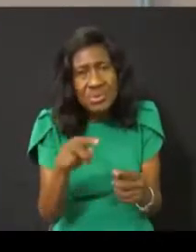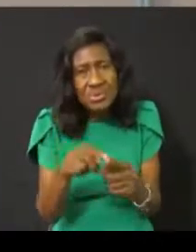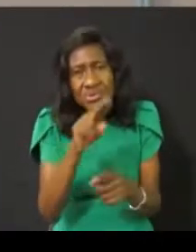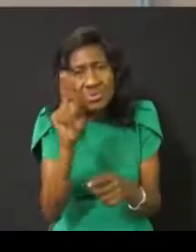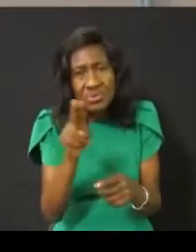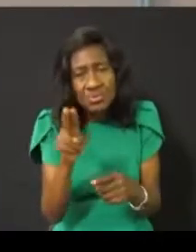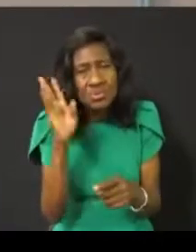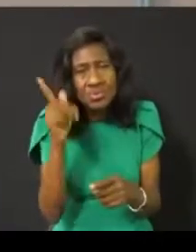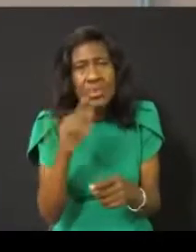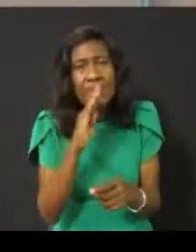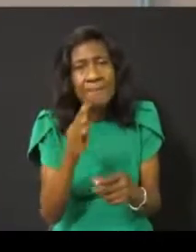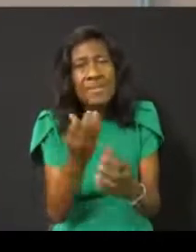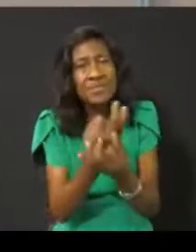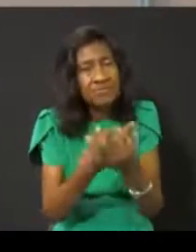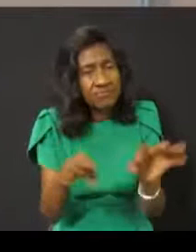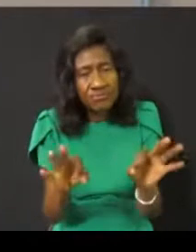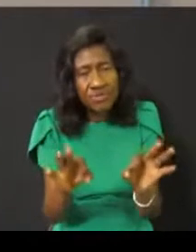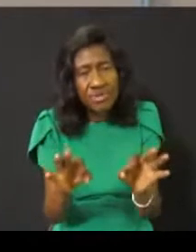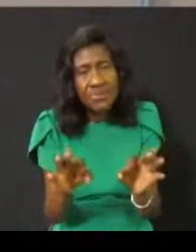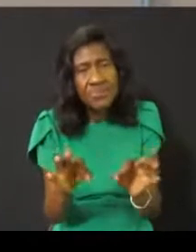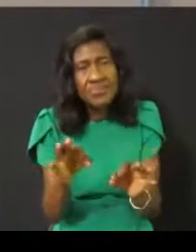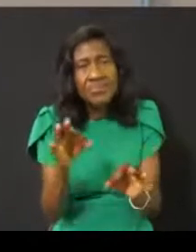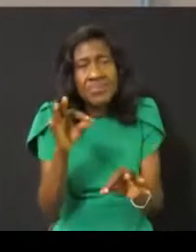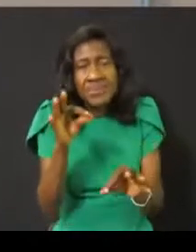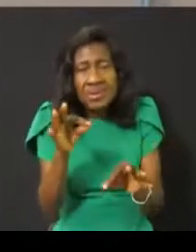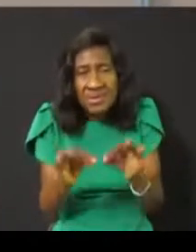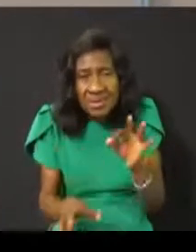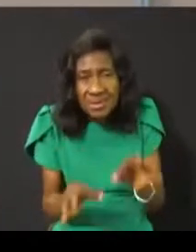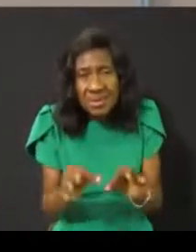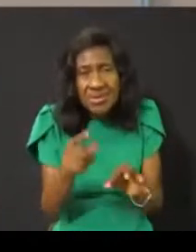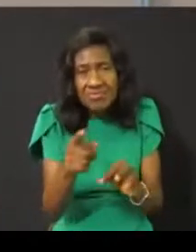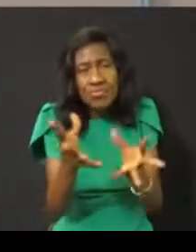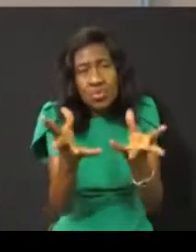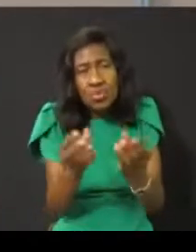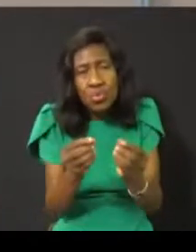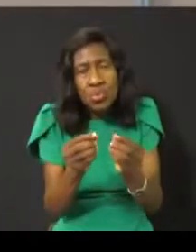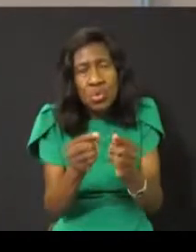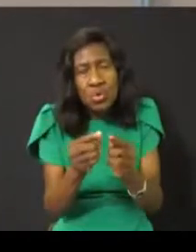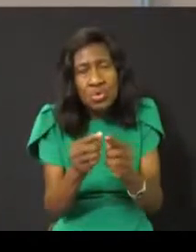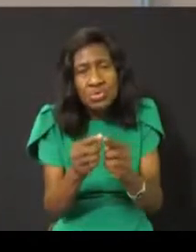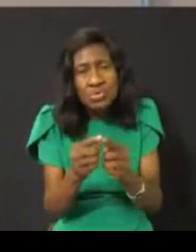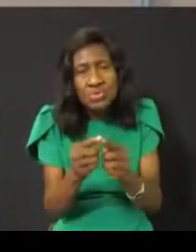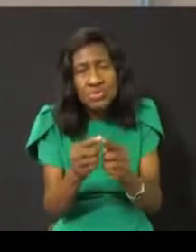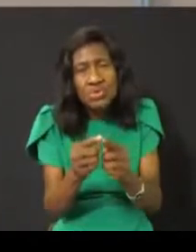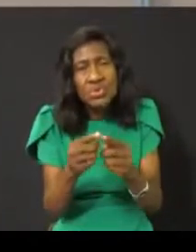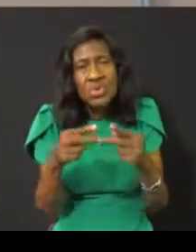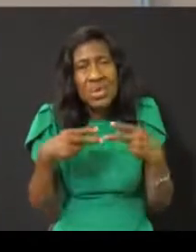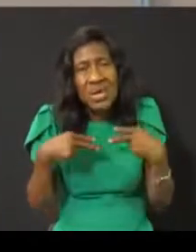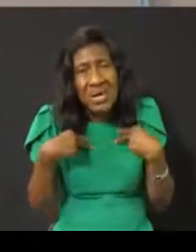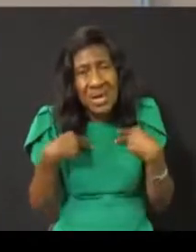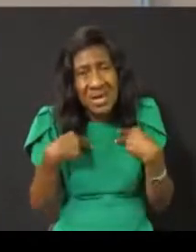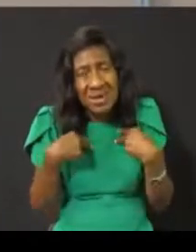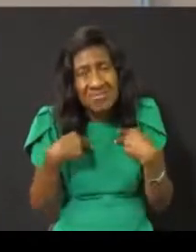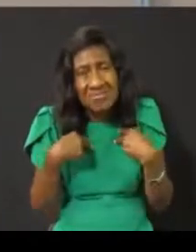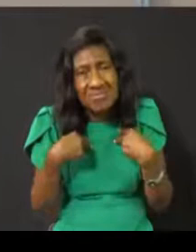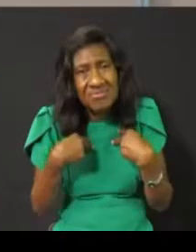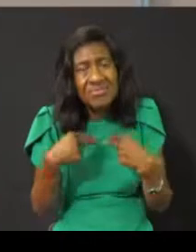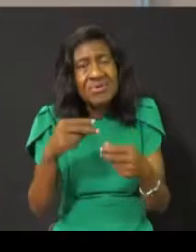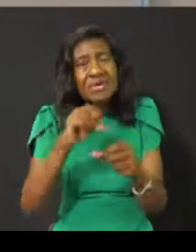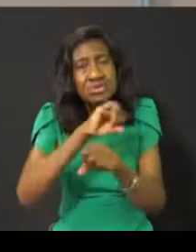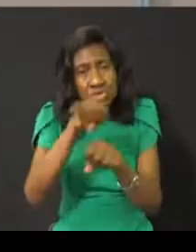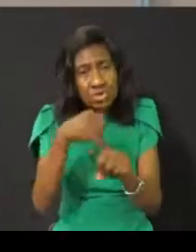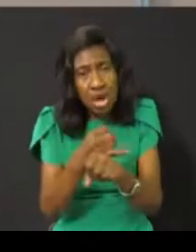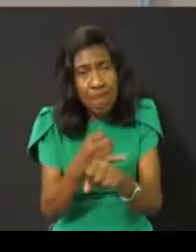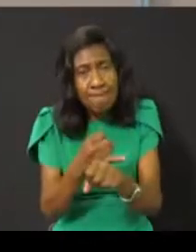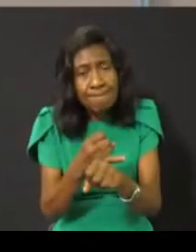tourism workers, who either wish to launch a career or develop their skills in the beverage and hospitality industry, to